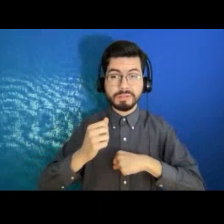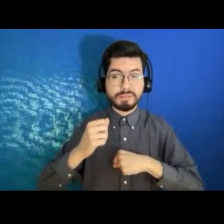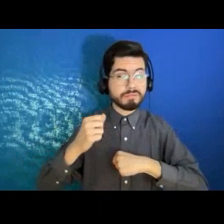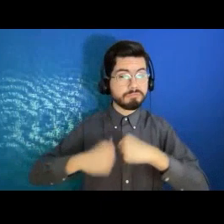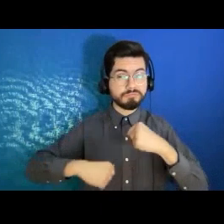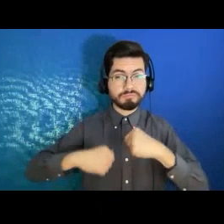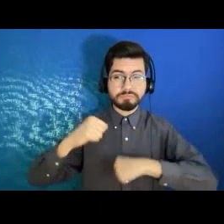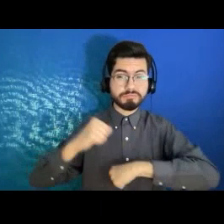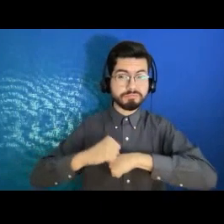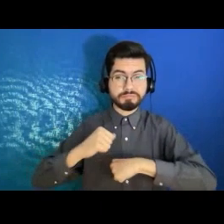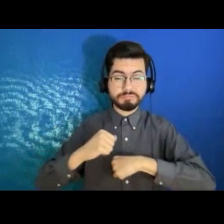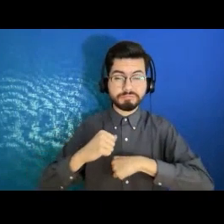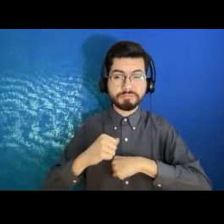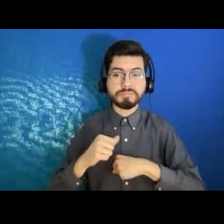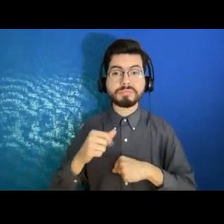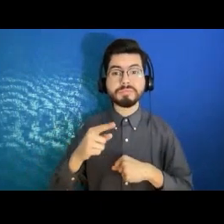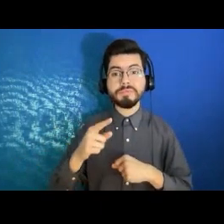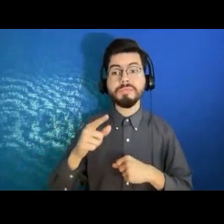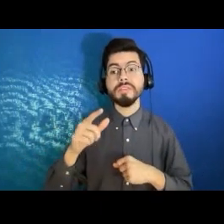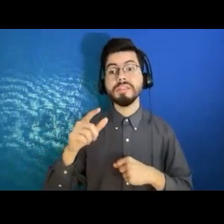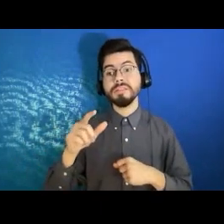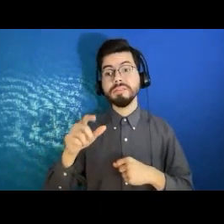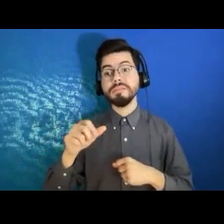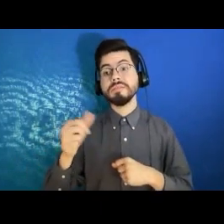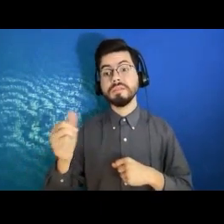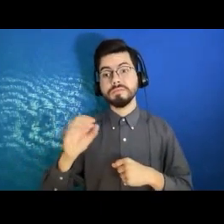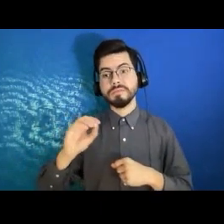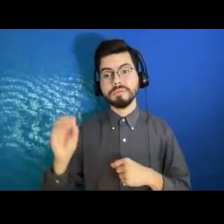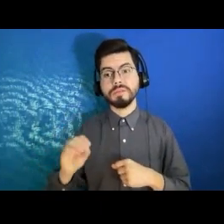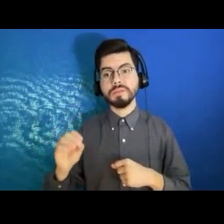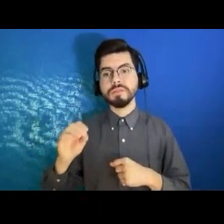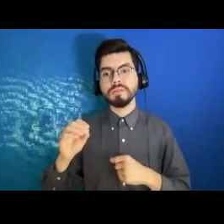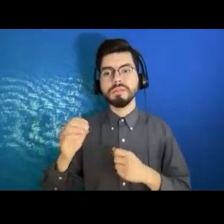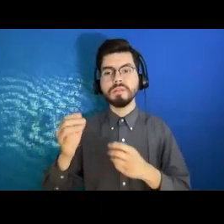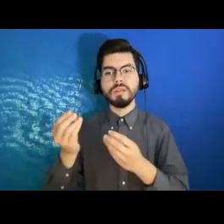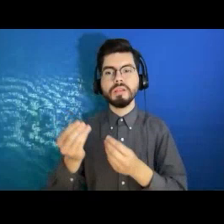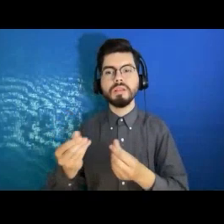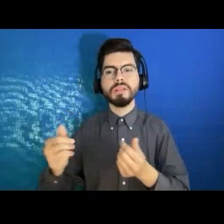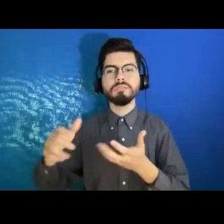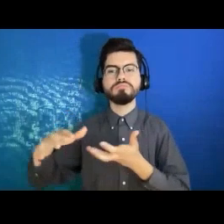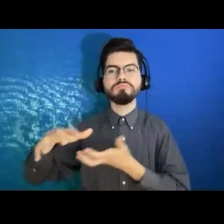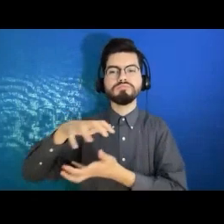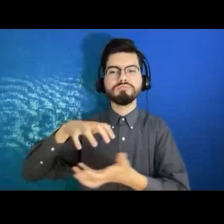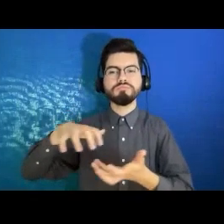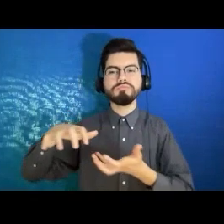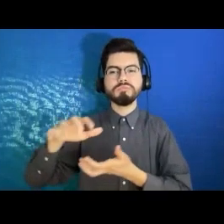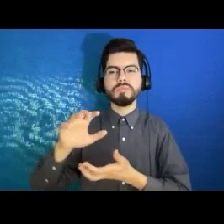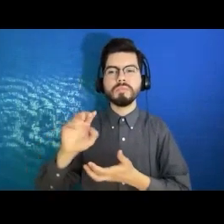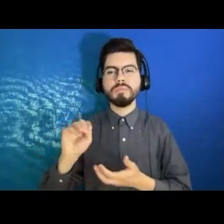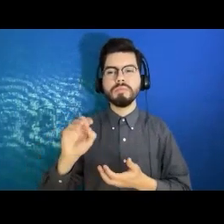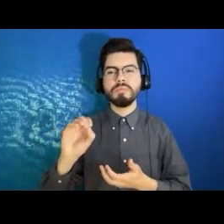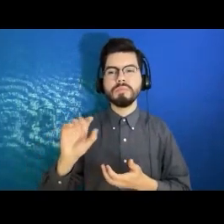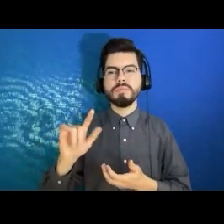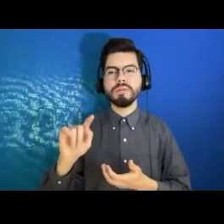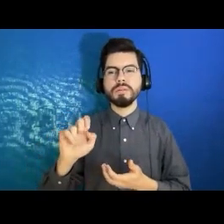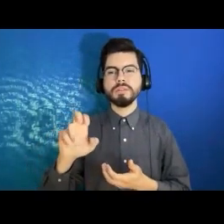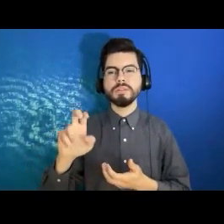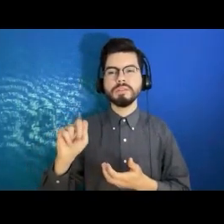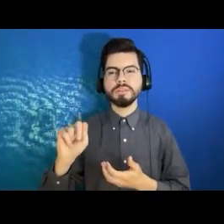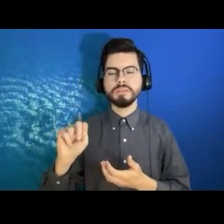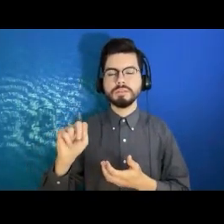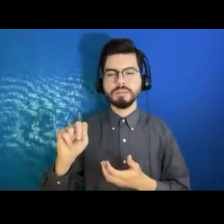molten material. We don't know how that's situated. That's just an average over the whole area. And just as perspective,